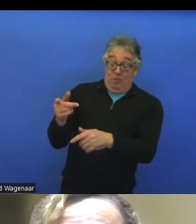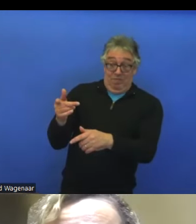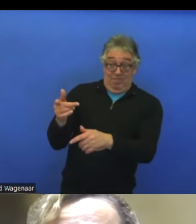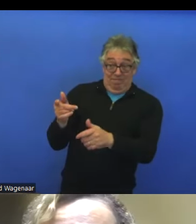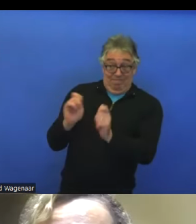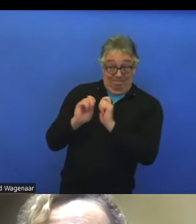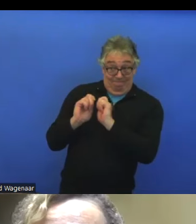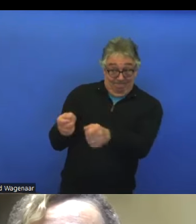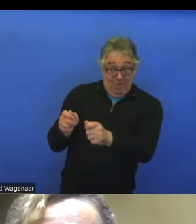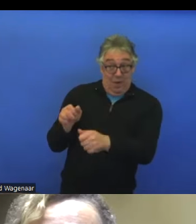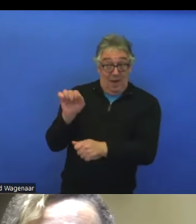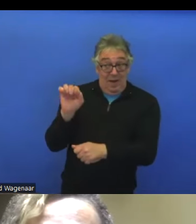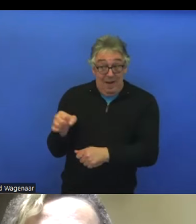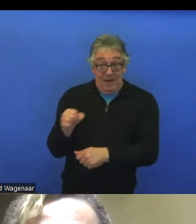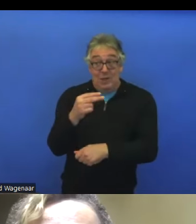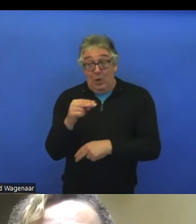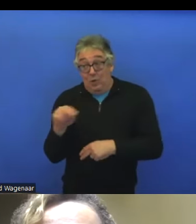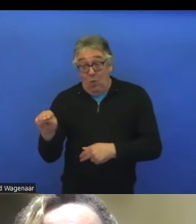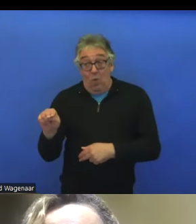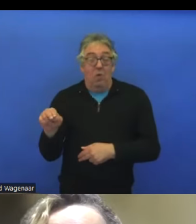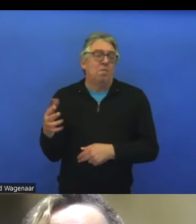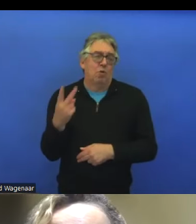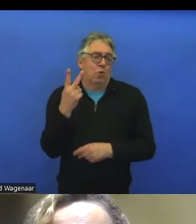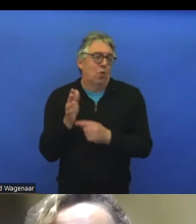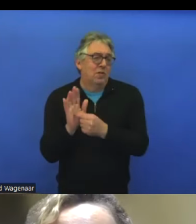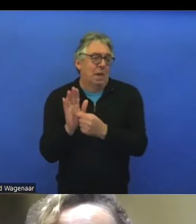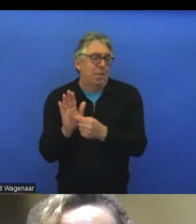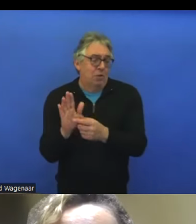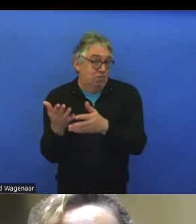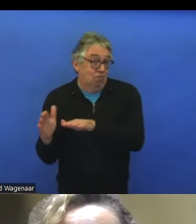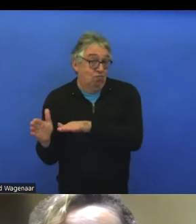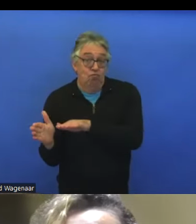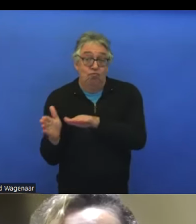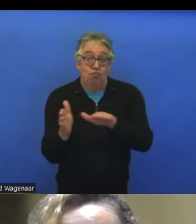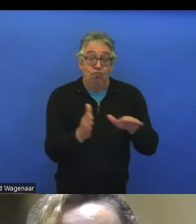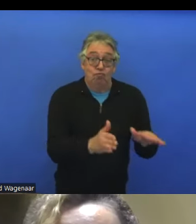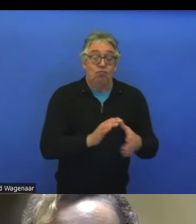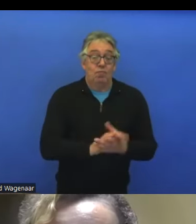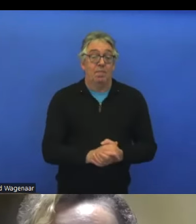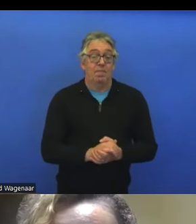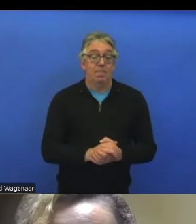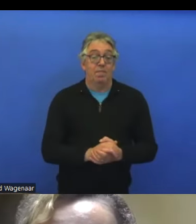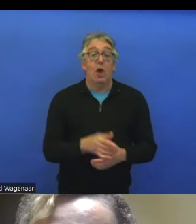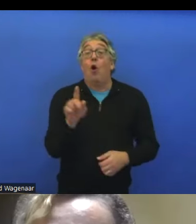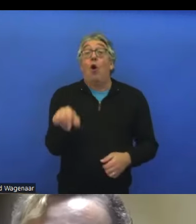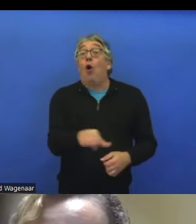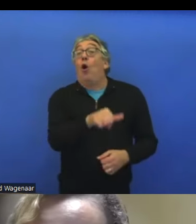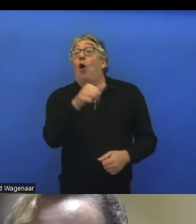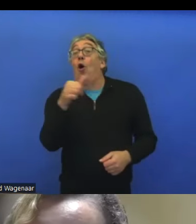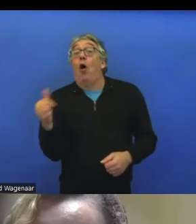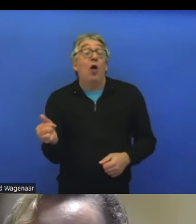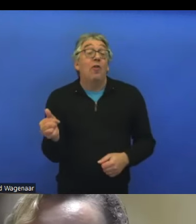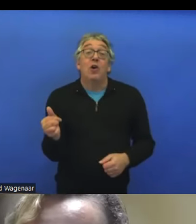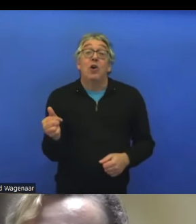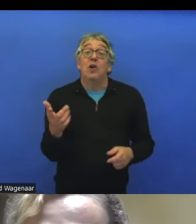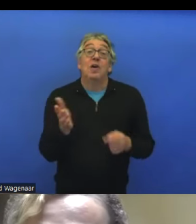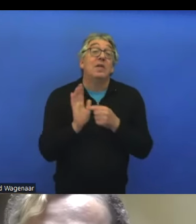There are also scenarios whereby individuals with disabilities apply for